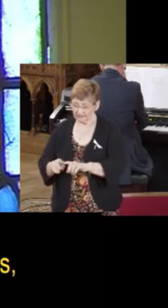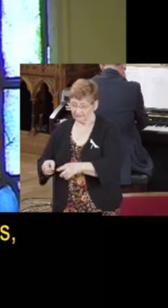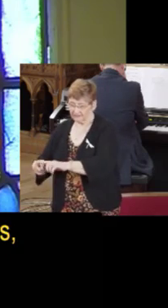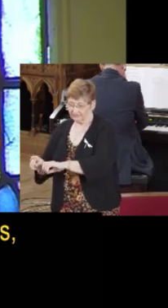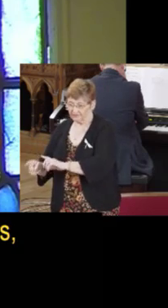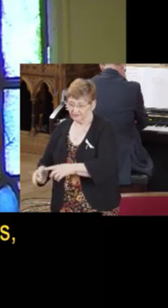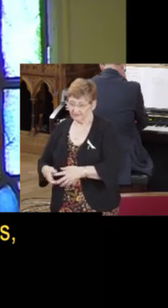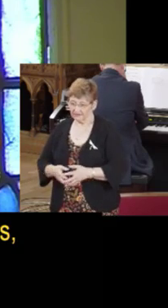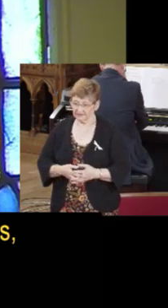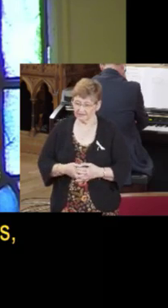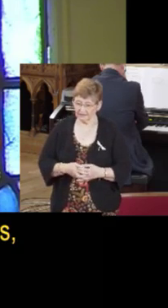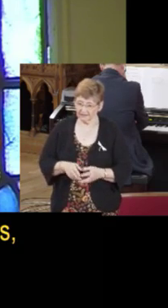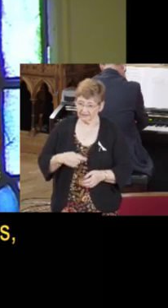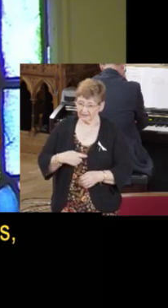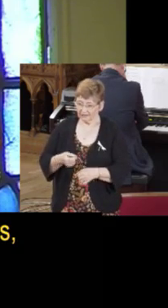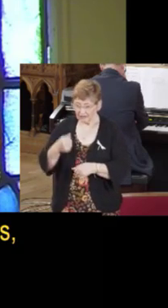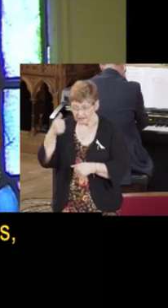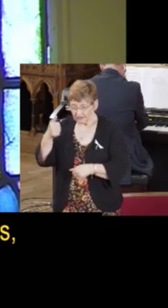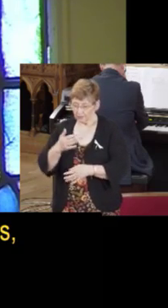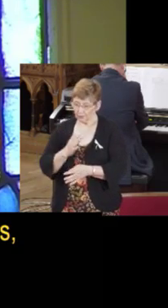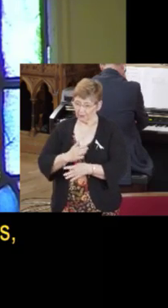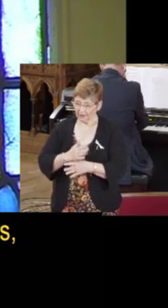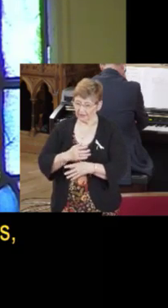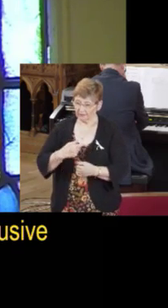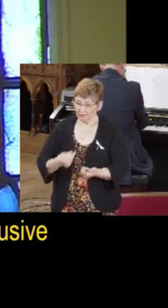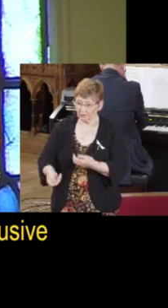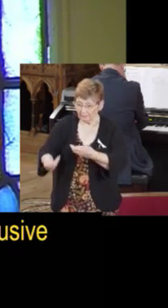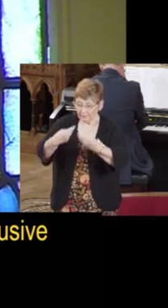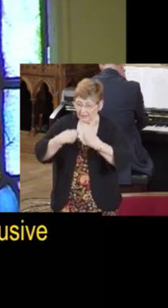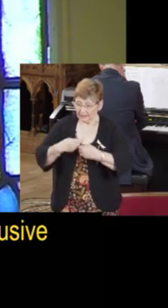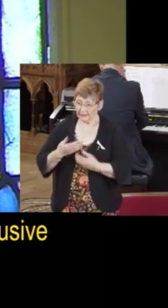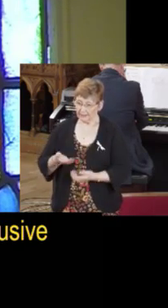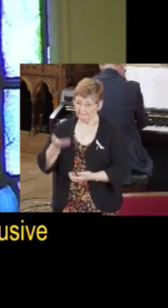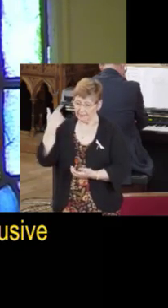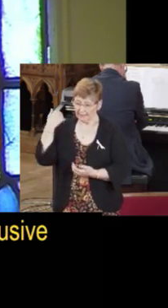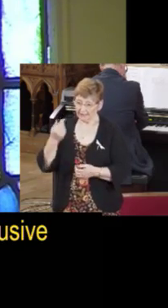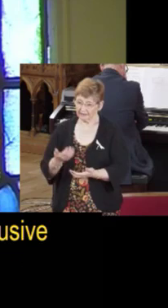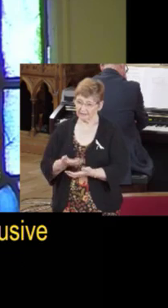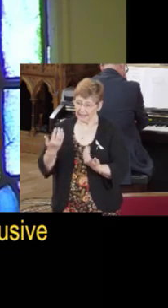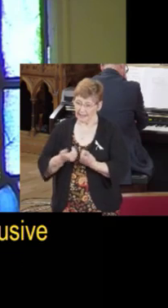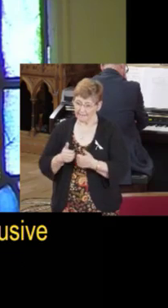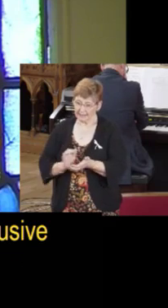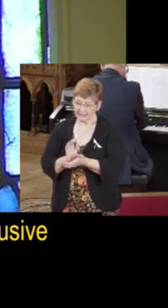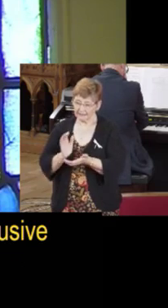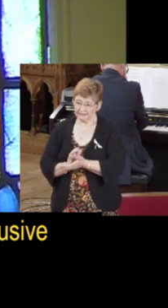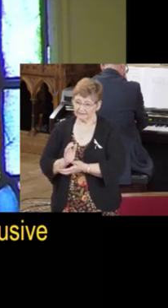that somehow keeping active will bring them that elusive happiness.